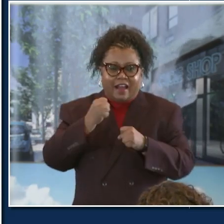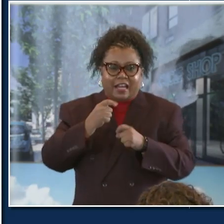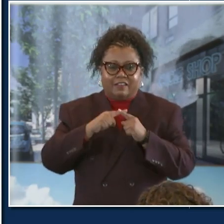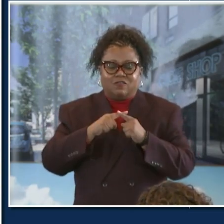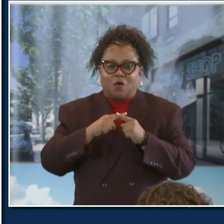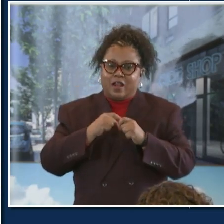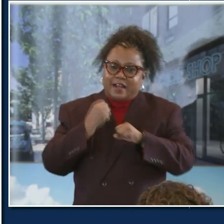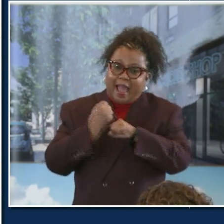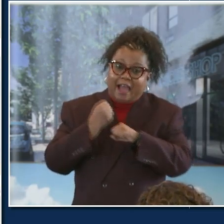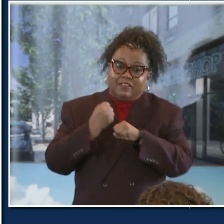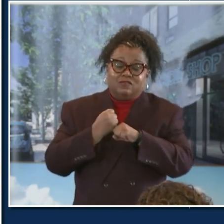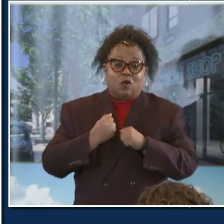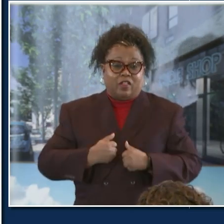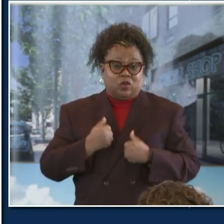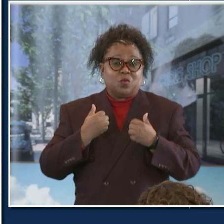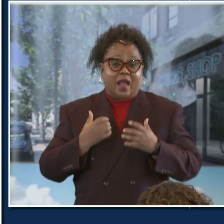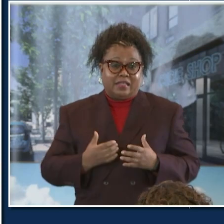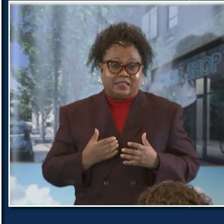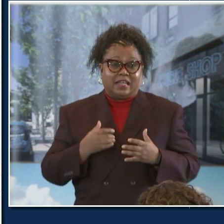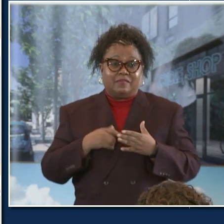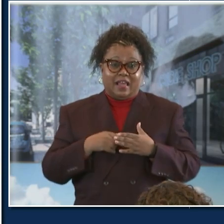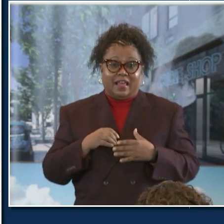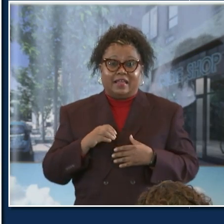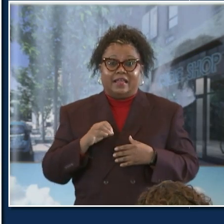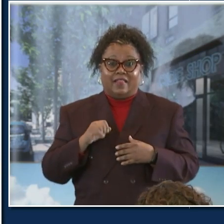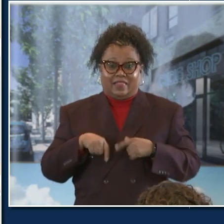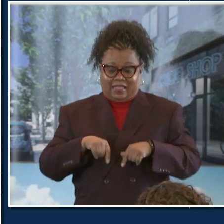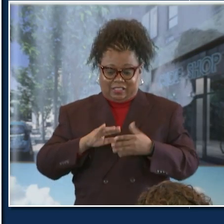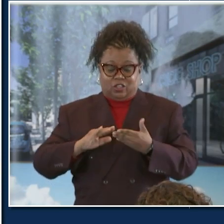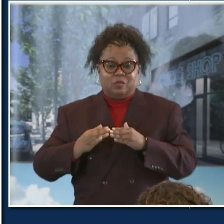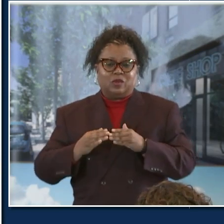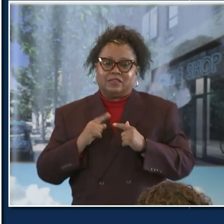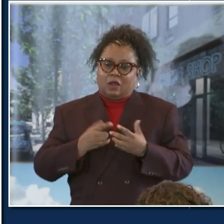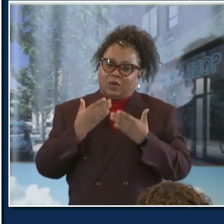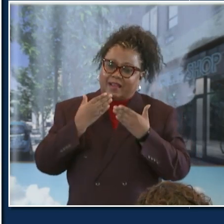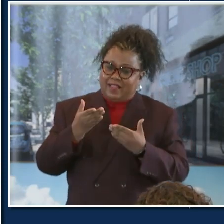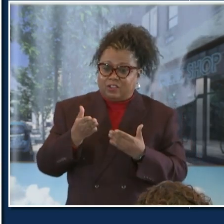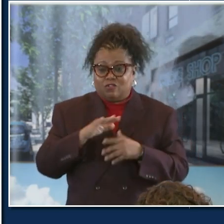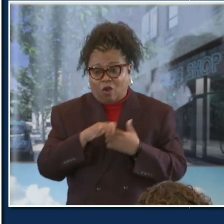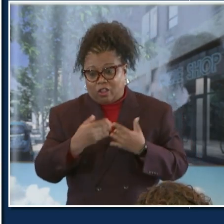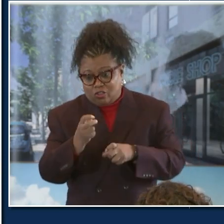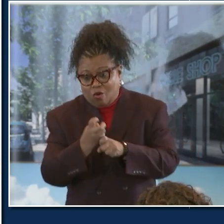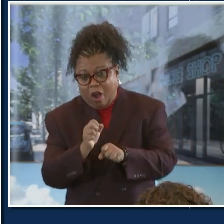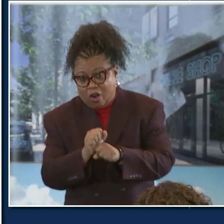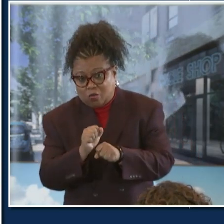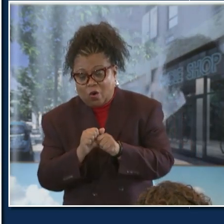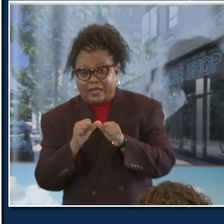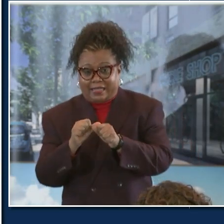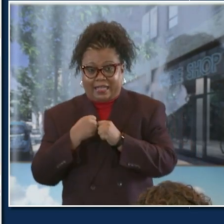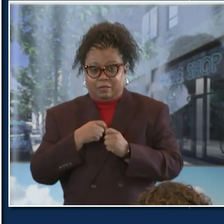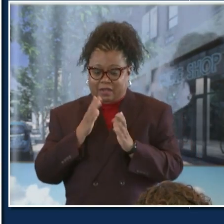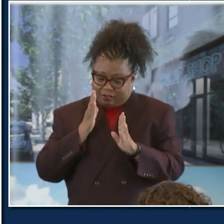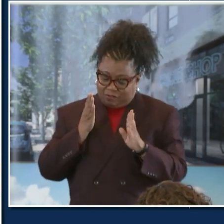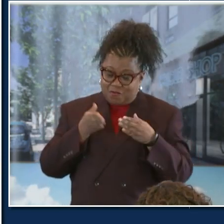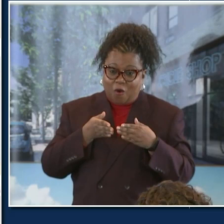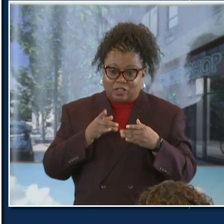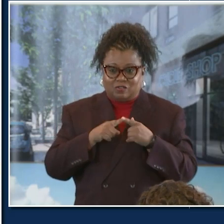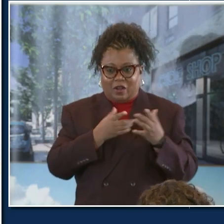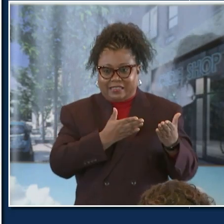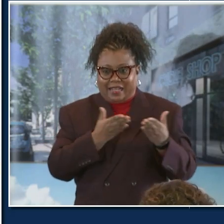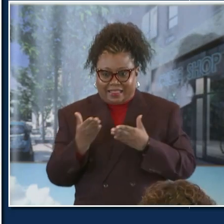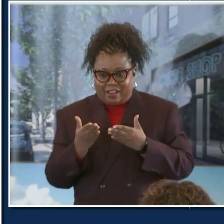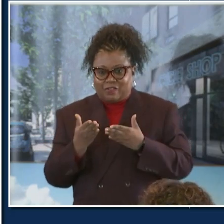and advocating for the residents in the Obla Brooks community. So I just want to thank you for all of your hard work and keeping us on track for